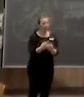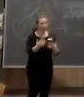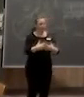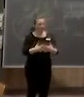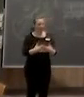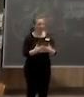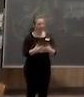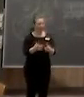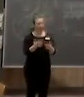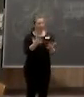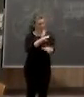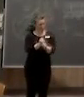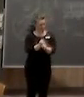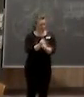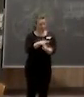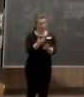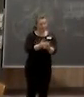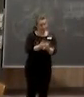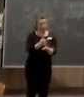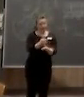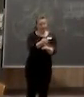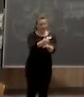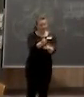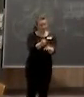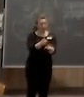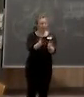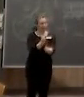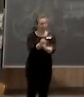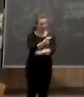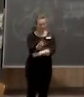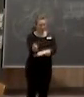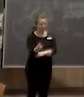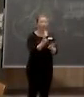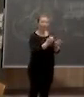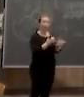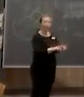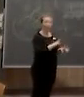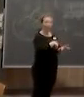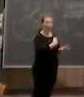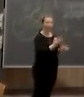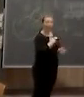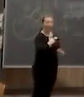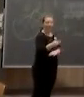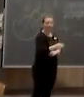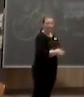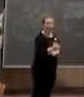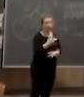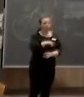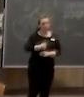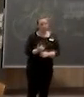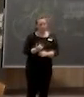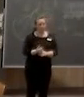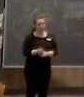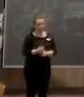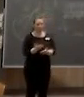service partners. What we do is we train them as we would our own employees. So we're giving them, we are inviting them to our